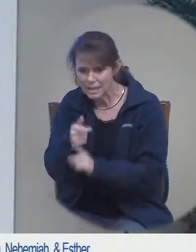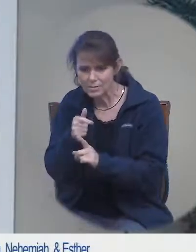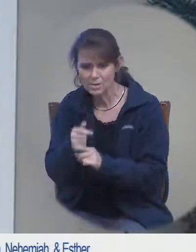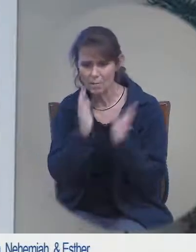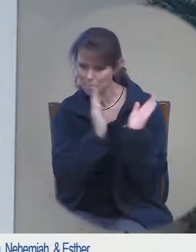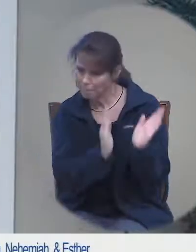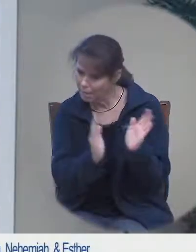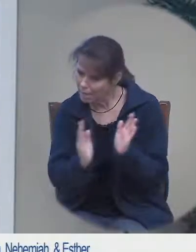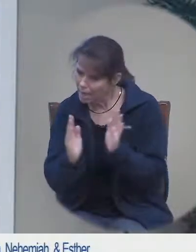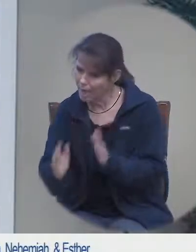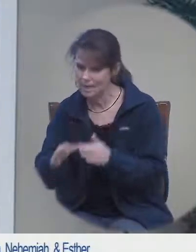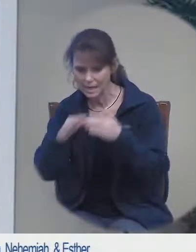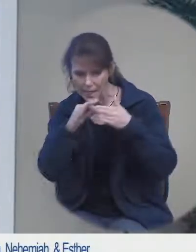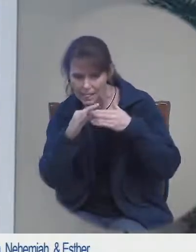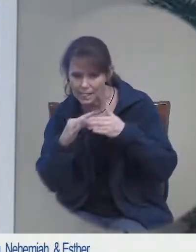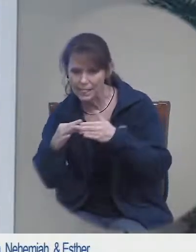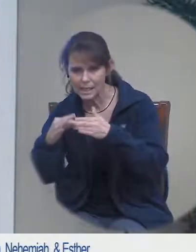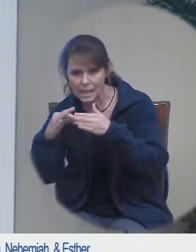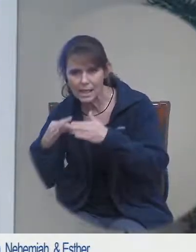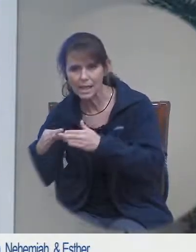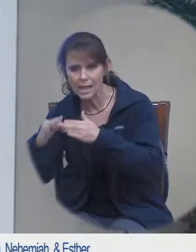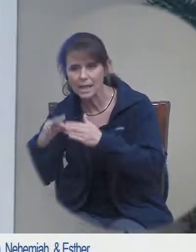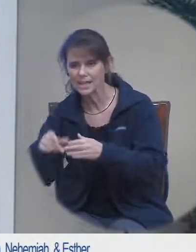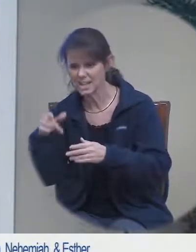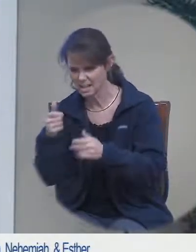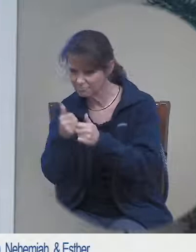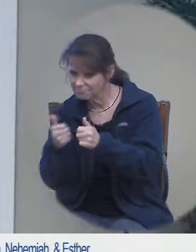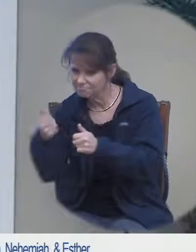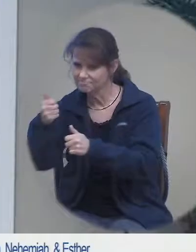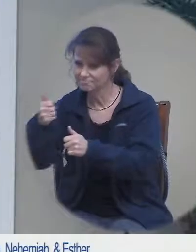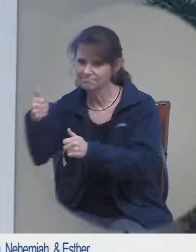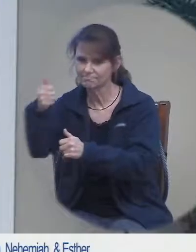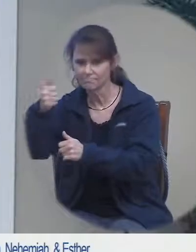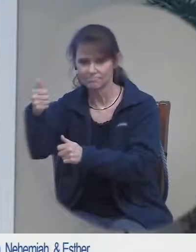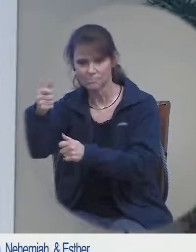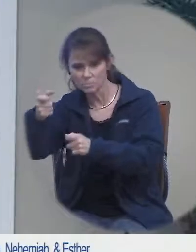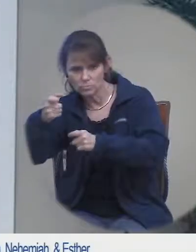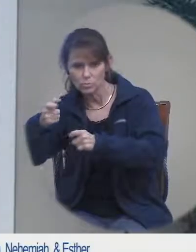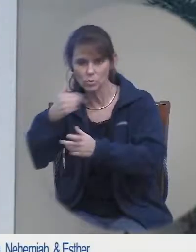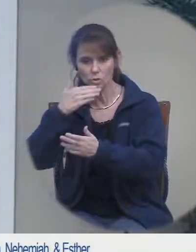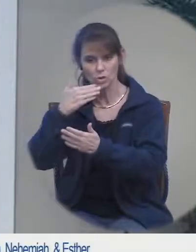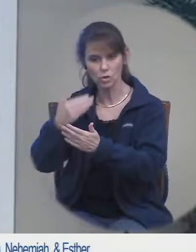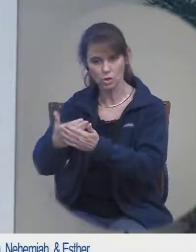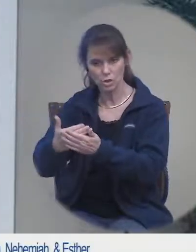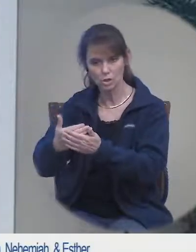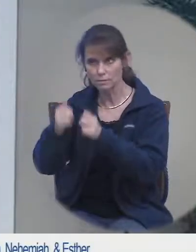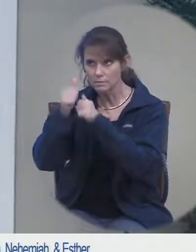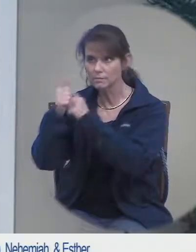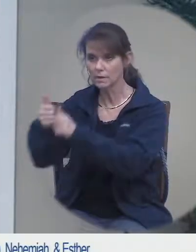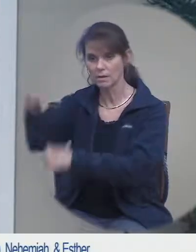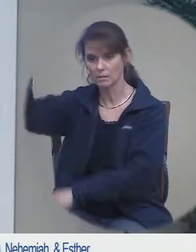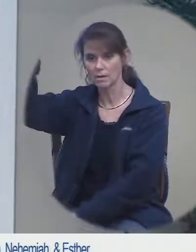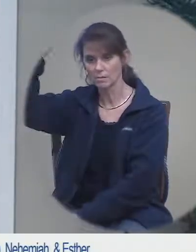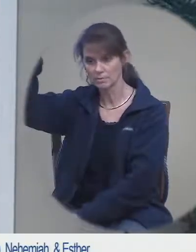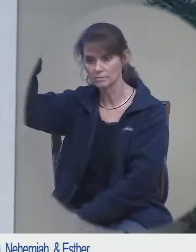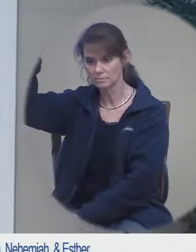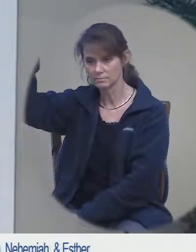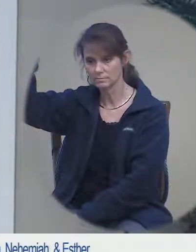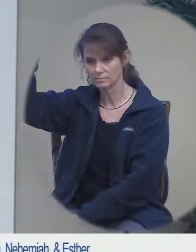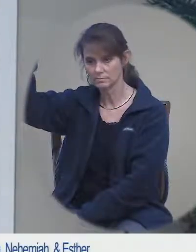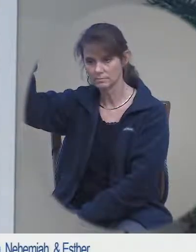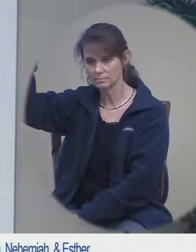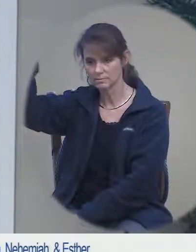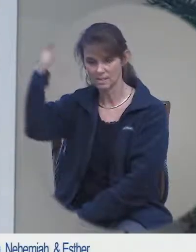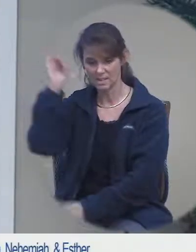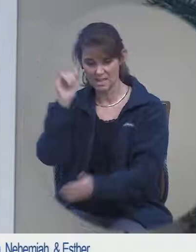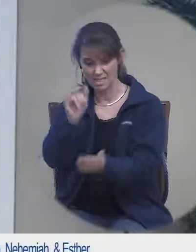leadership and his administrative skills and how stalwart he was. But really, any good that came out of this